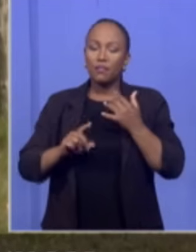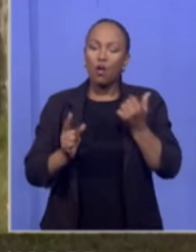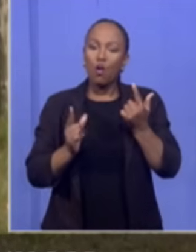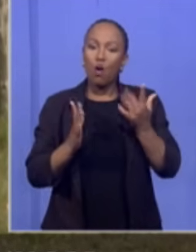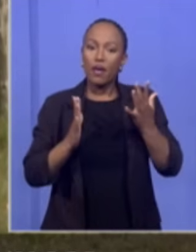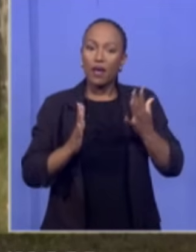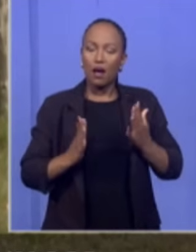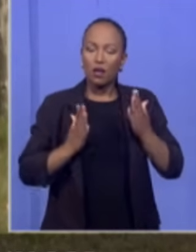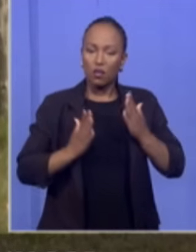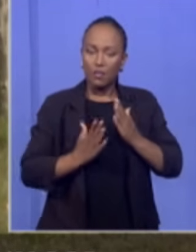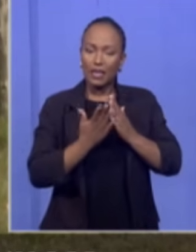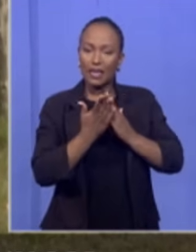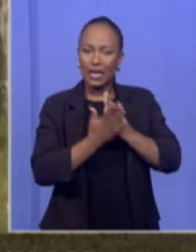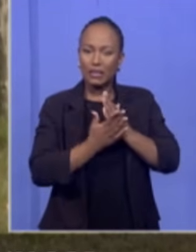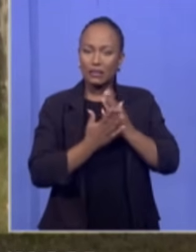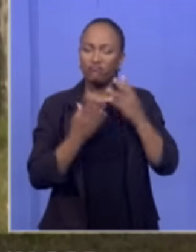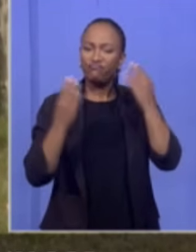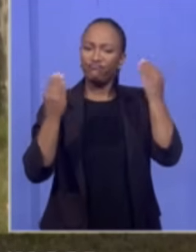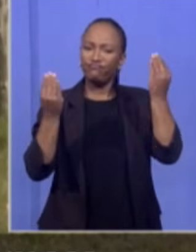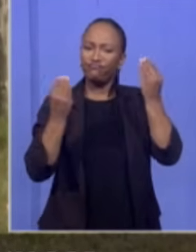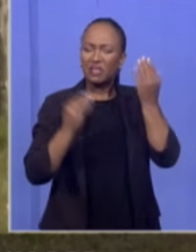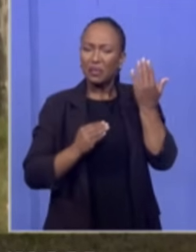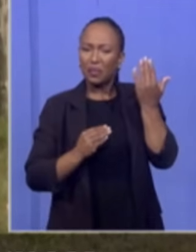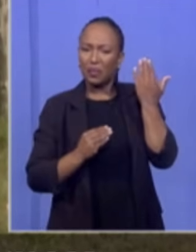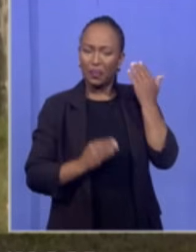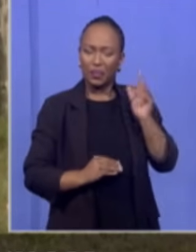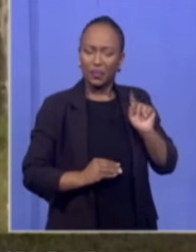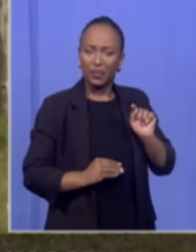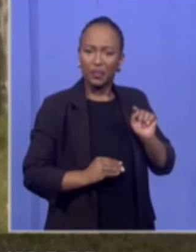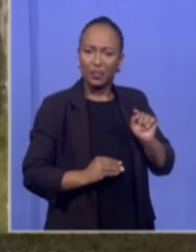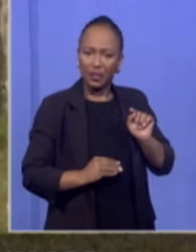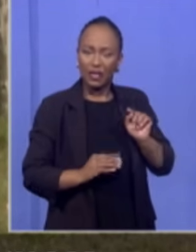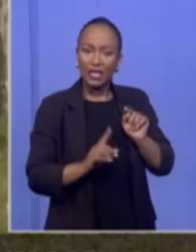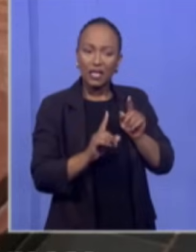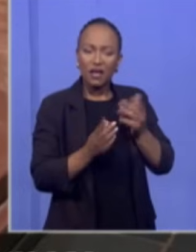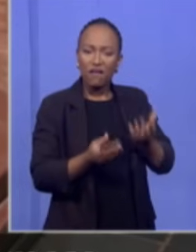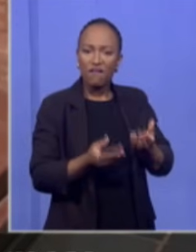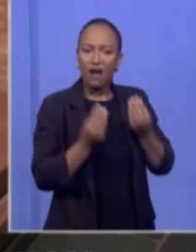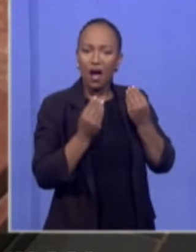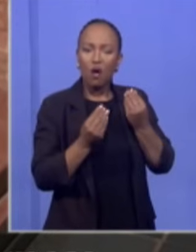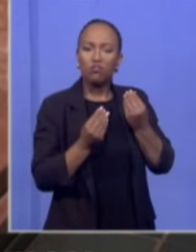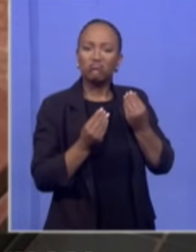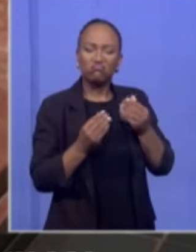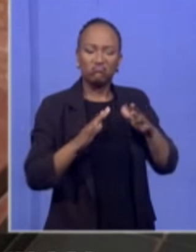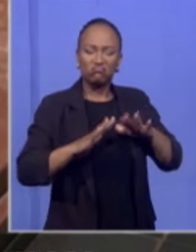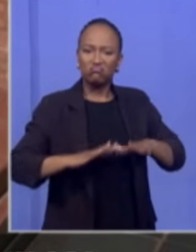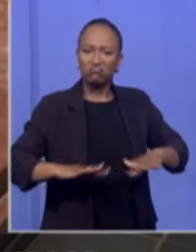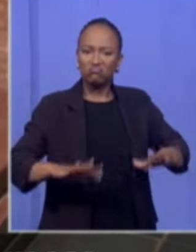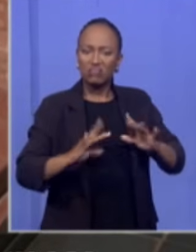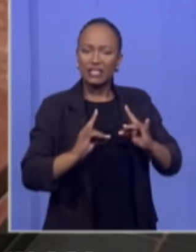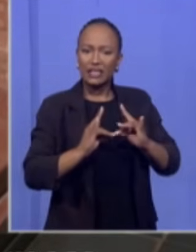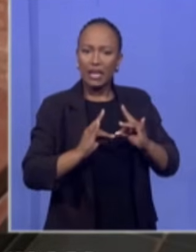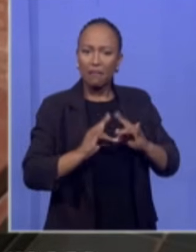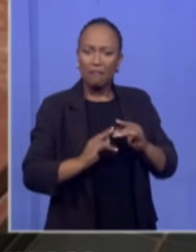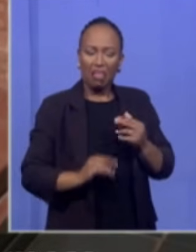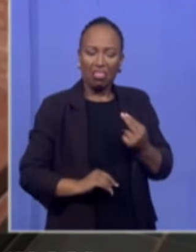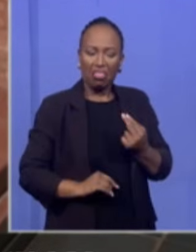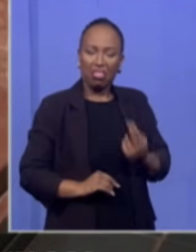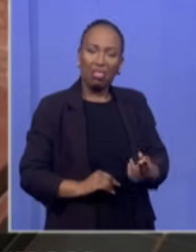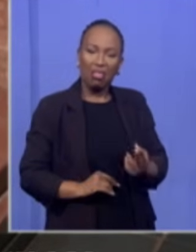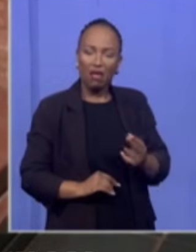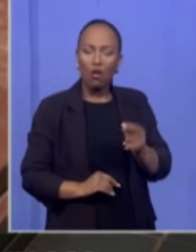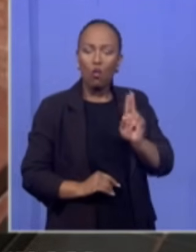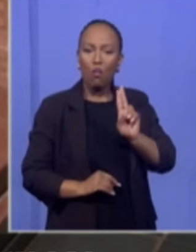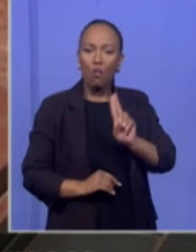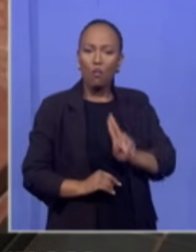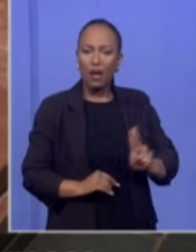botho yo neng a itsege thata Mngenge. Mngenge o fitlhetswe a tlhokafetse kwa lebaleng la metshameko kwa Umlazi gaufi le Durban